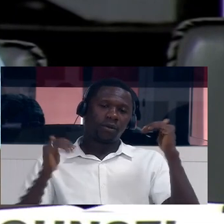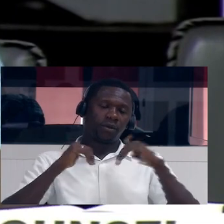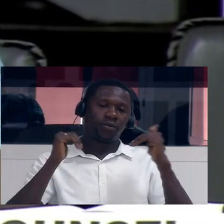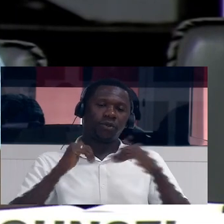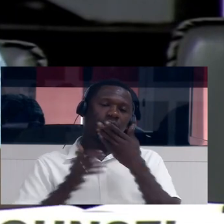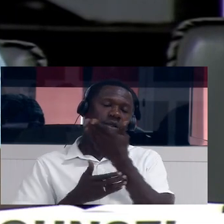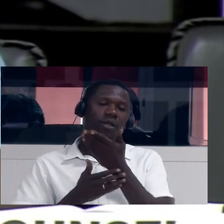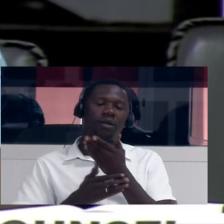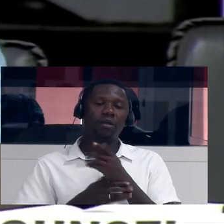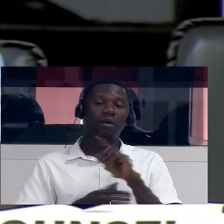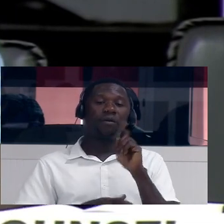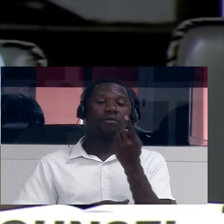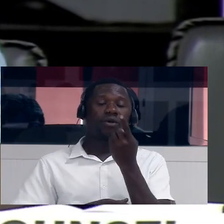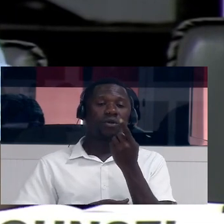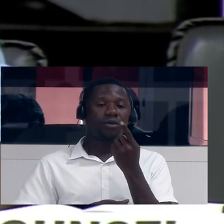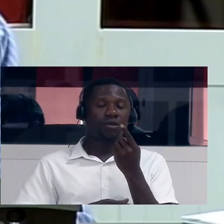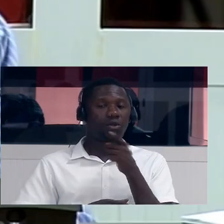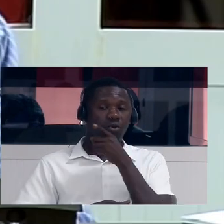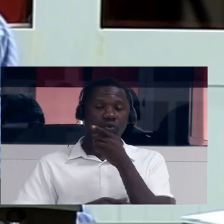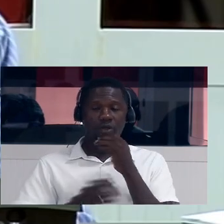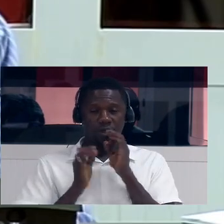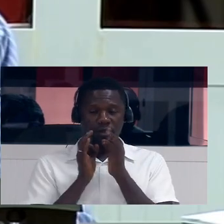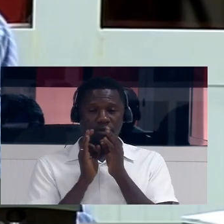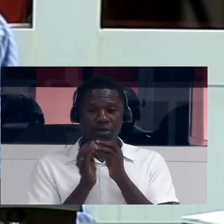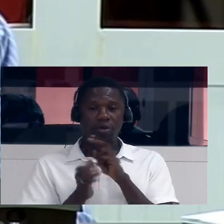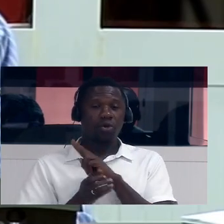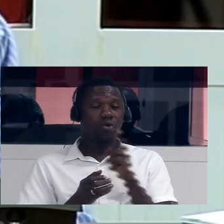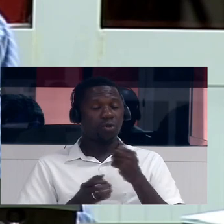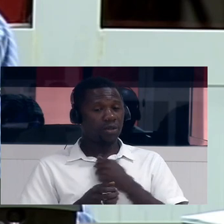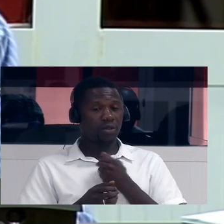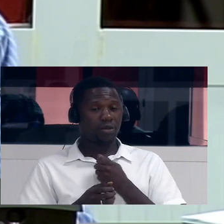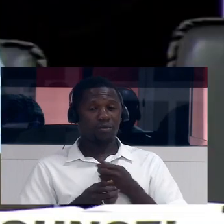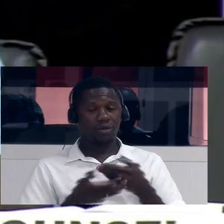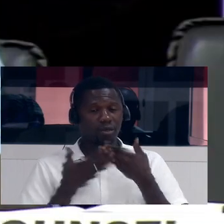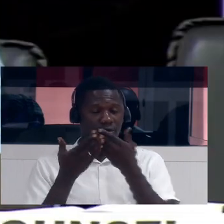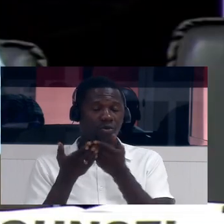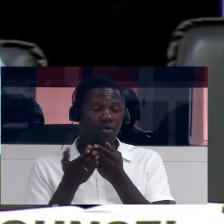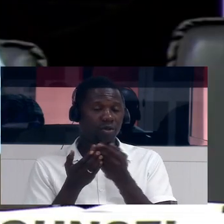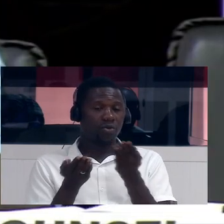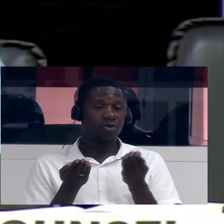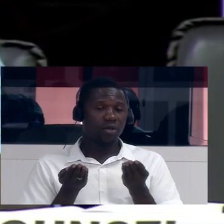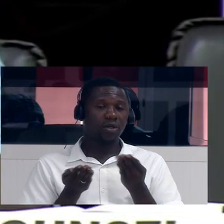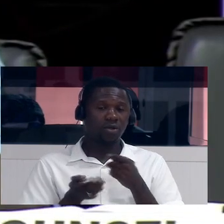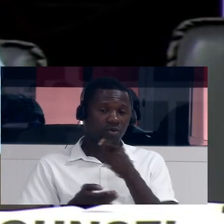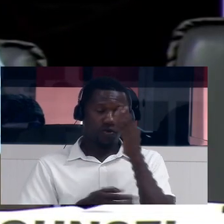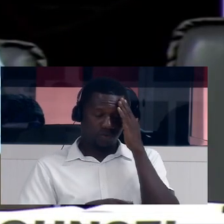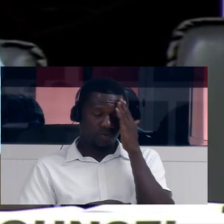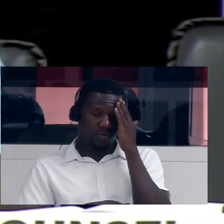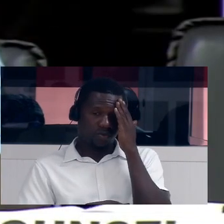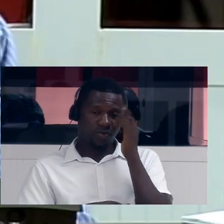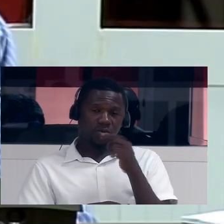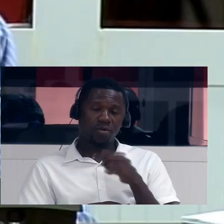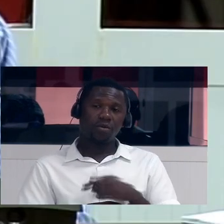first instance, you claim that no threats were issued to the students as far as you know. By